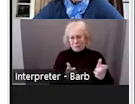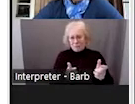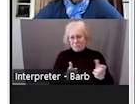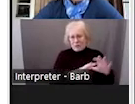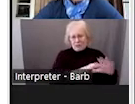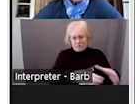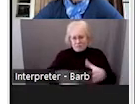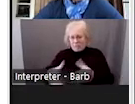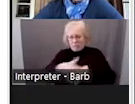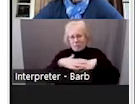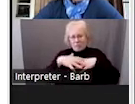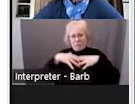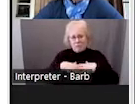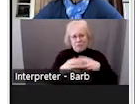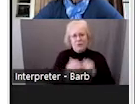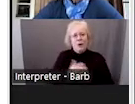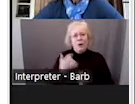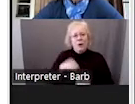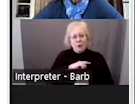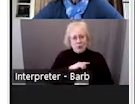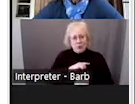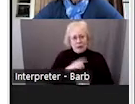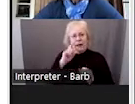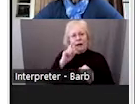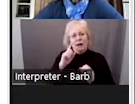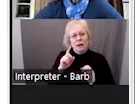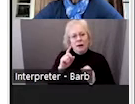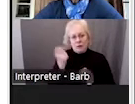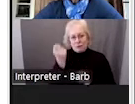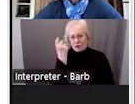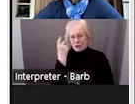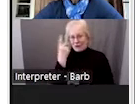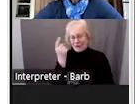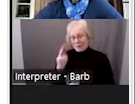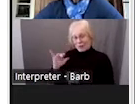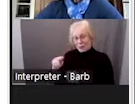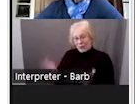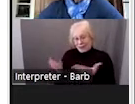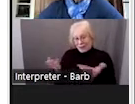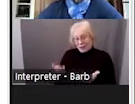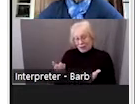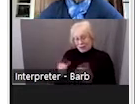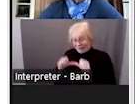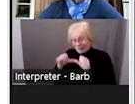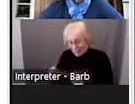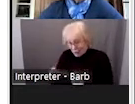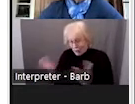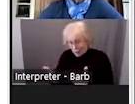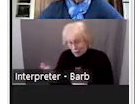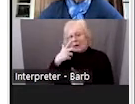the Anishinaabeg, and other indigenous peoples that allows the state of Minnesota to exist today.